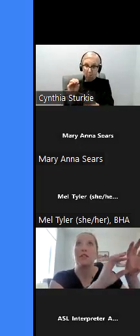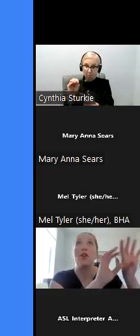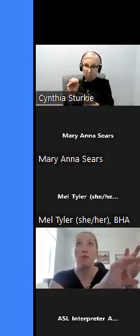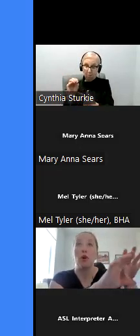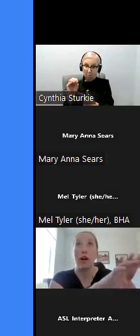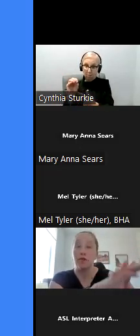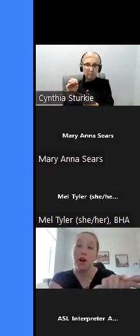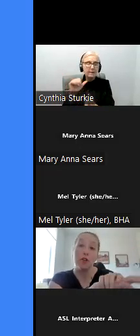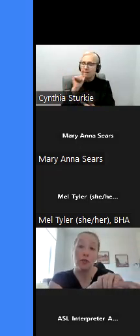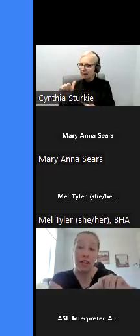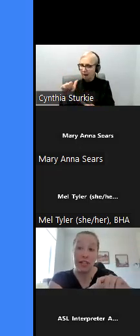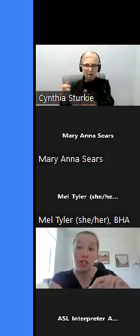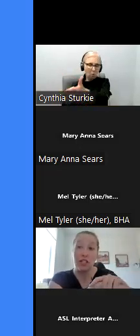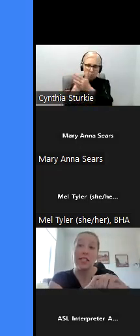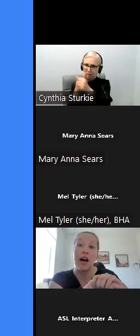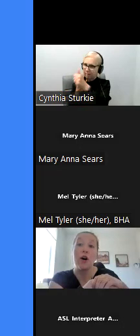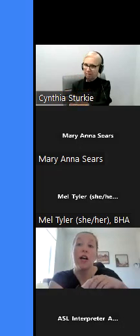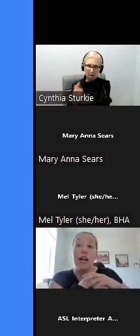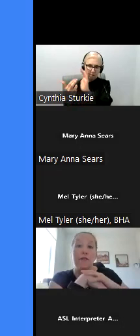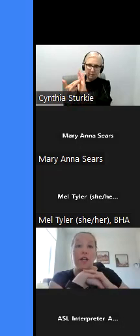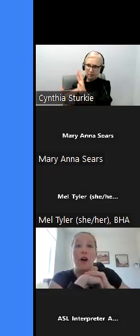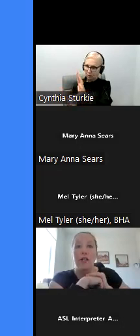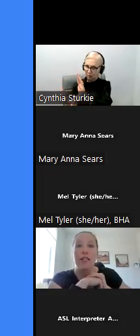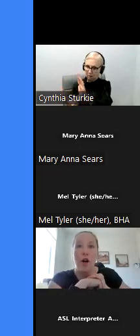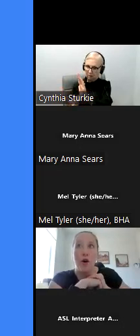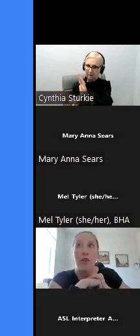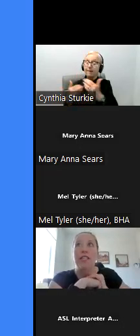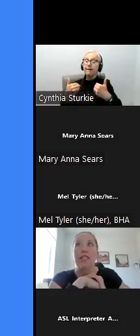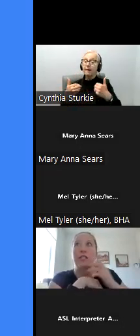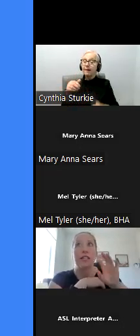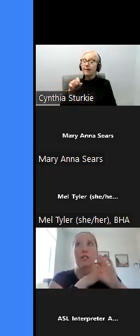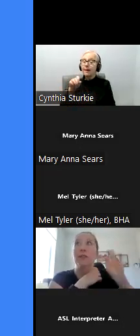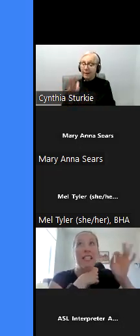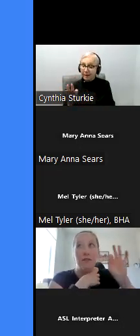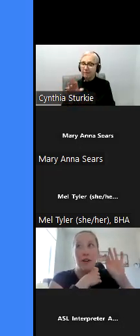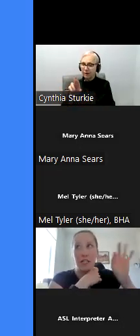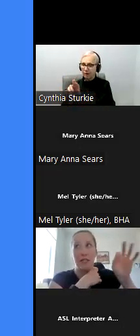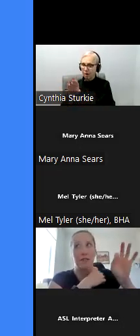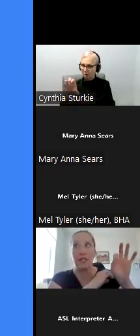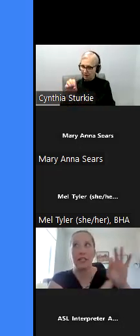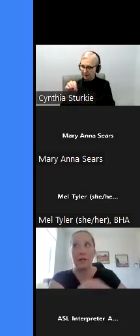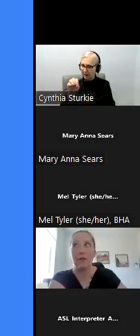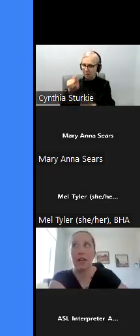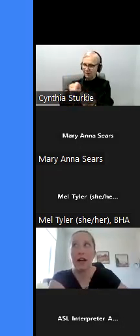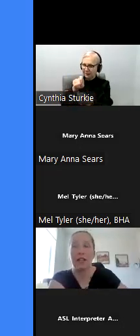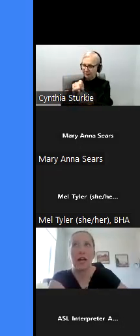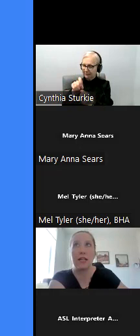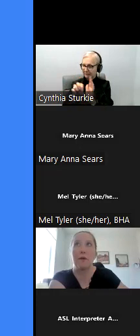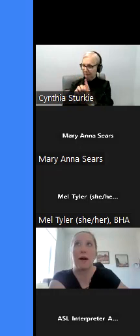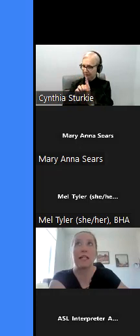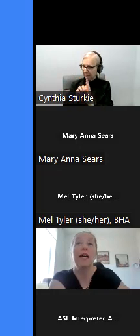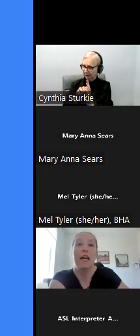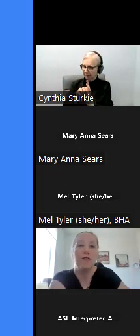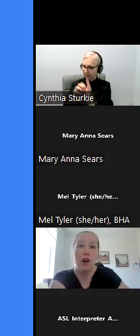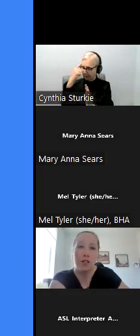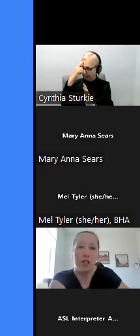is not required to follow these regulations. Now, if an RCO, there's a very specific example that's coming